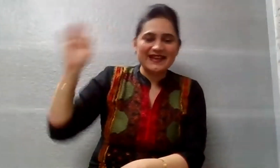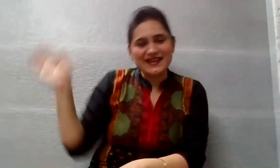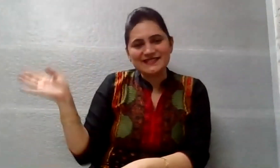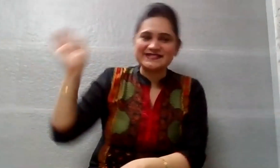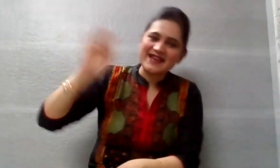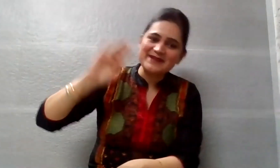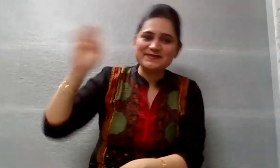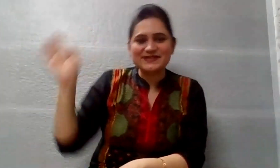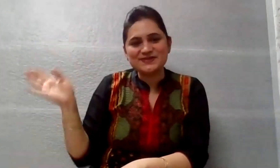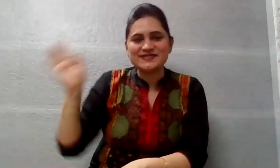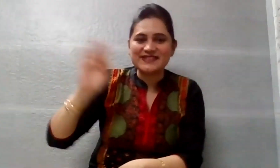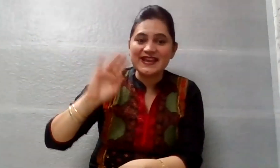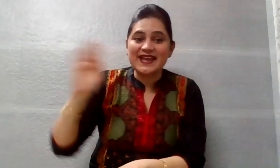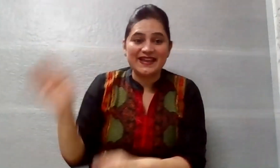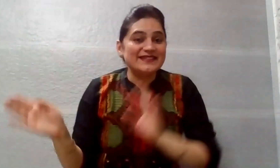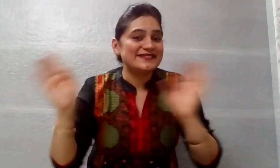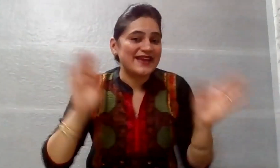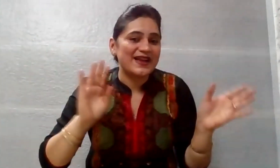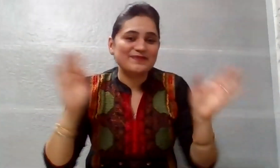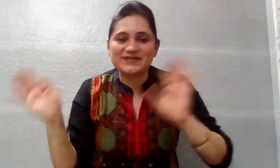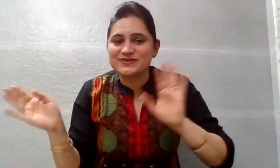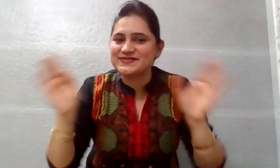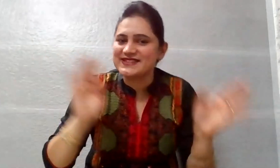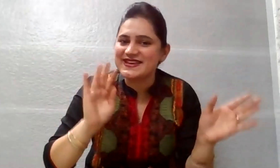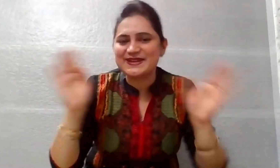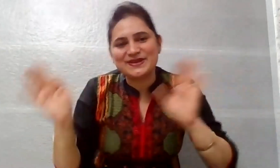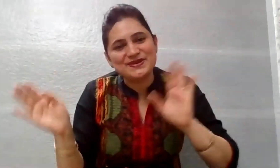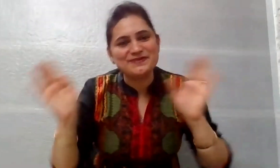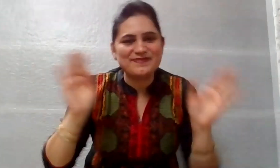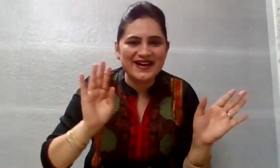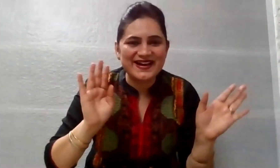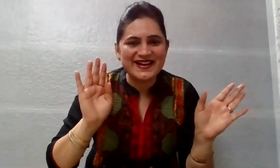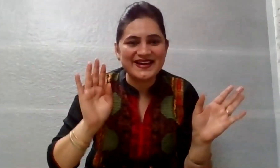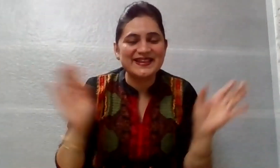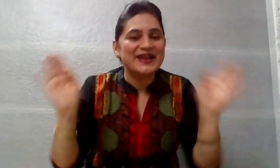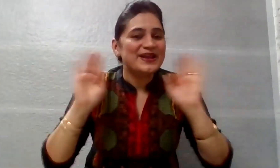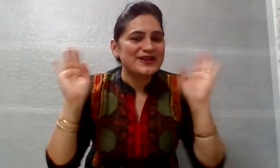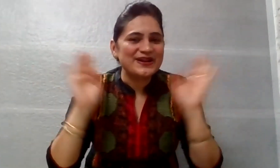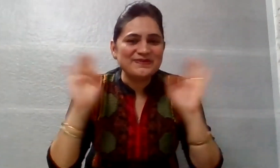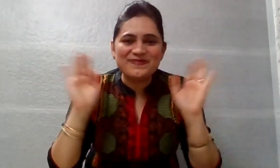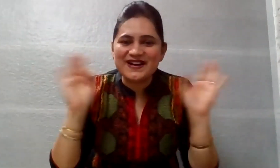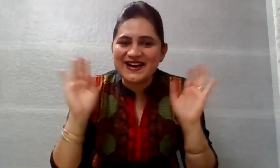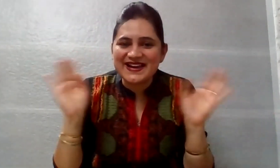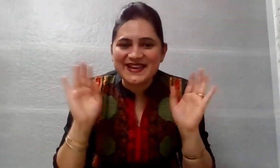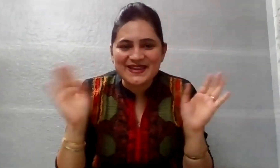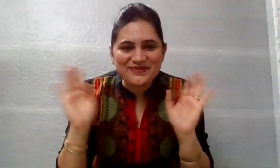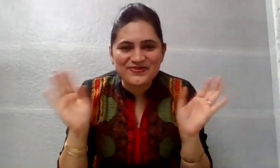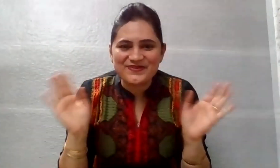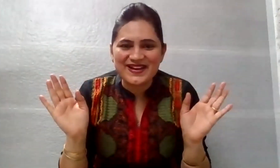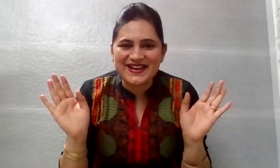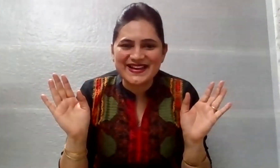say. It's time to say. It's time to say. It's Goodbye